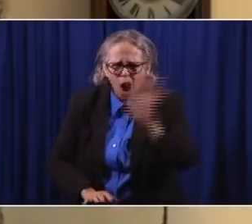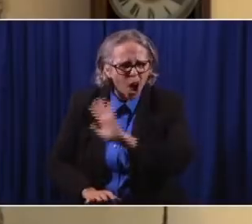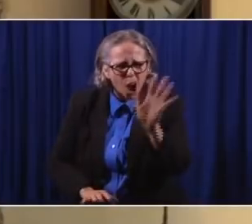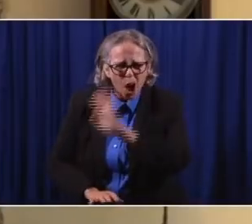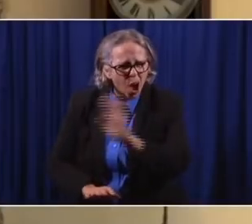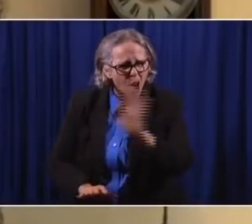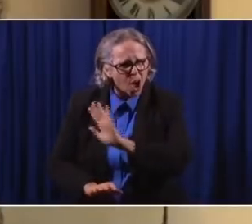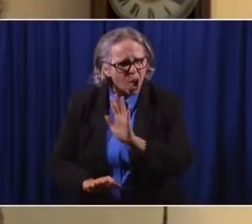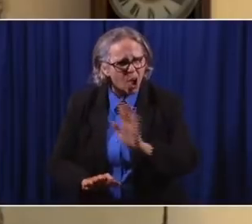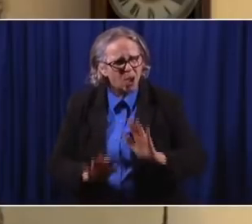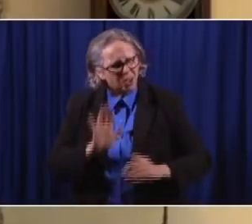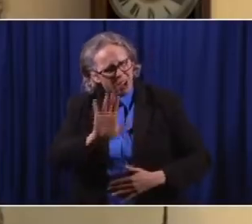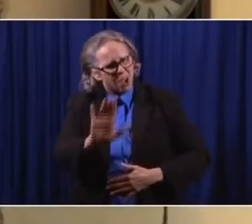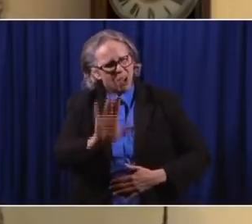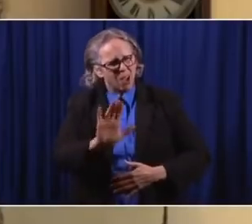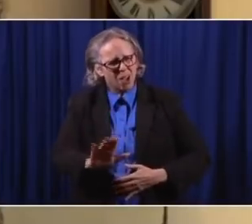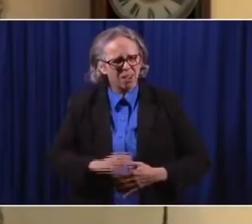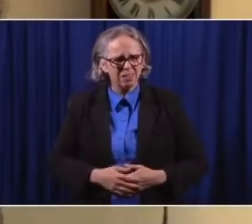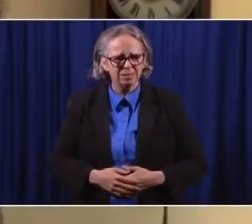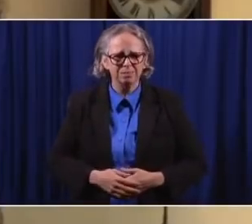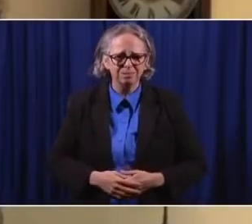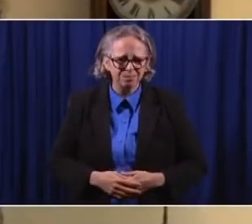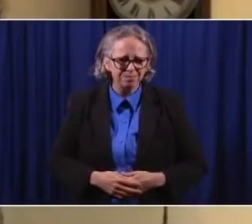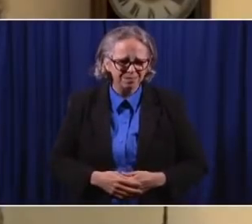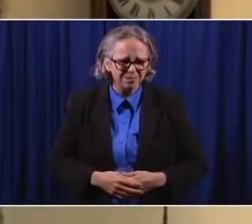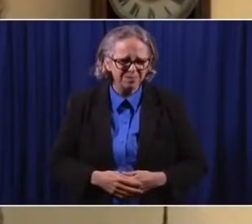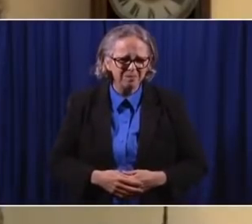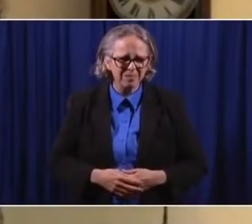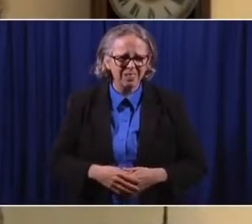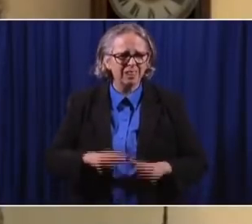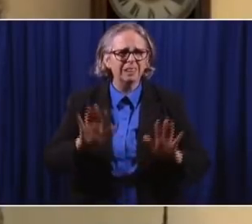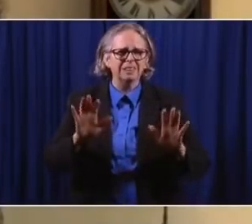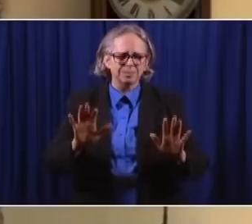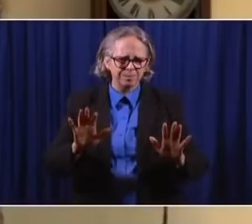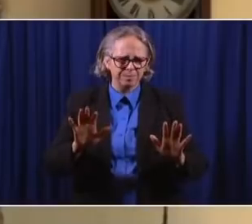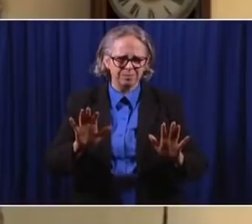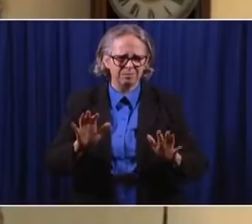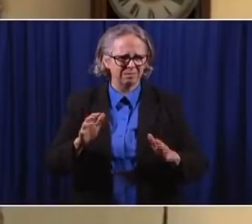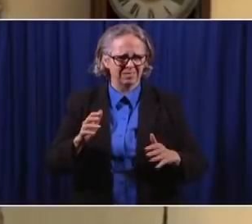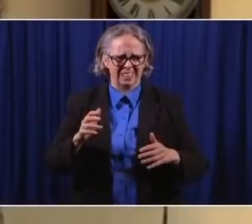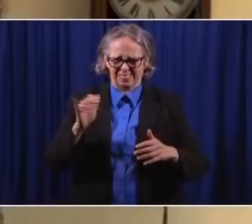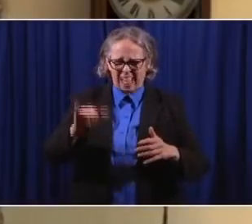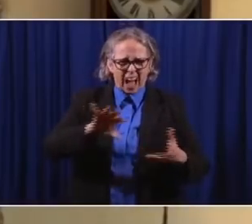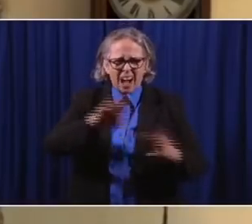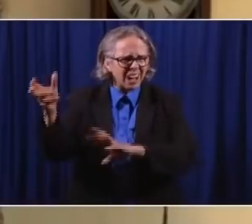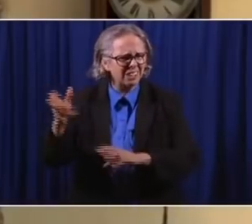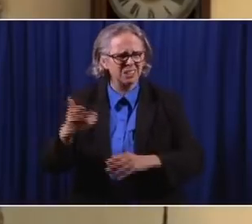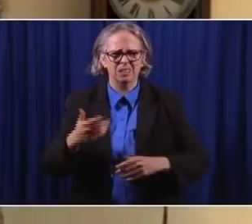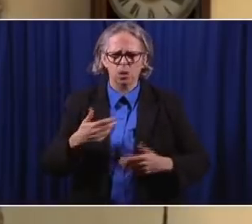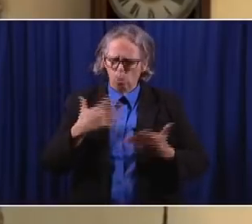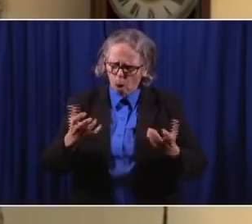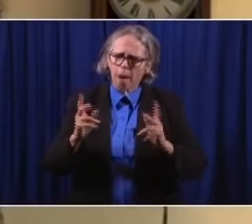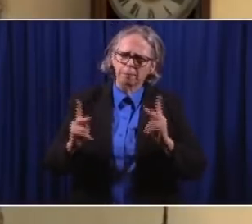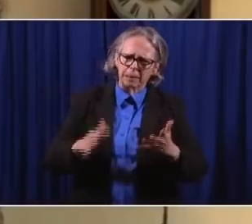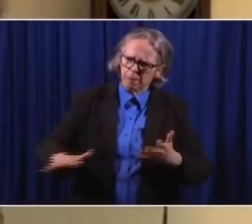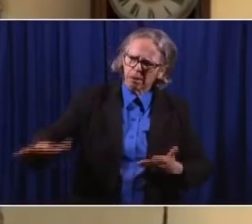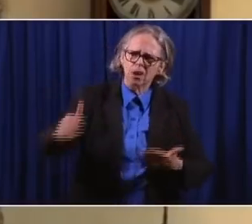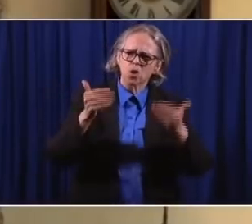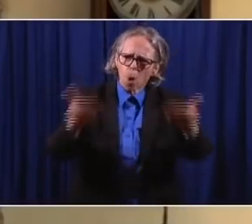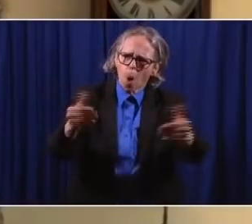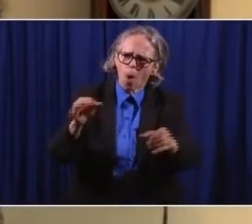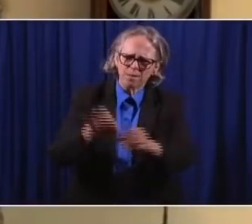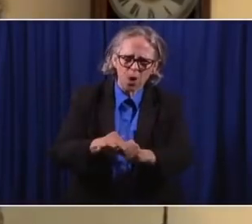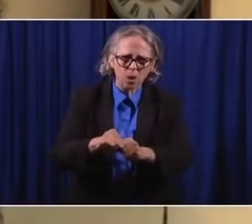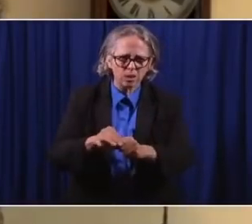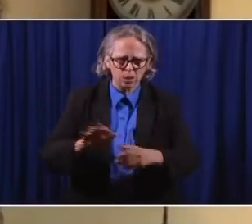It's been a long time. We don't want to have that situation. We want the people to be able to vote and their votes to be counted. Do